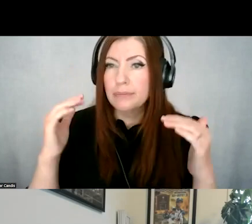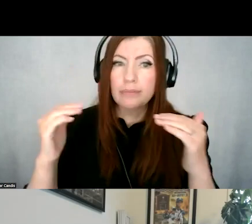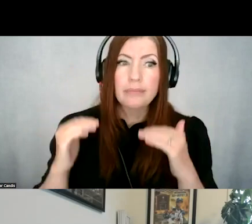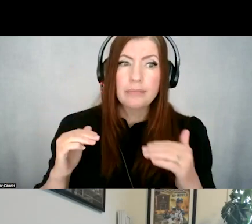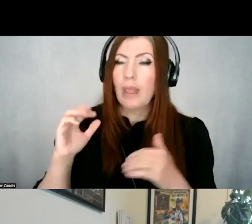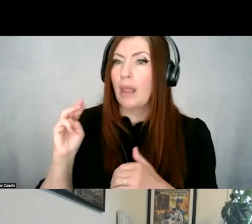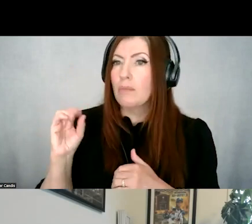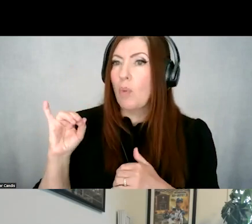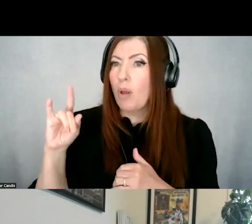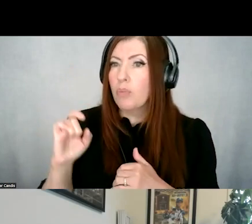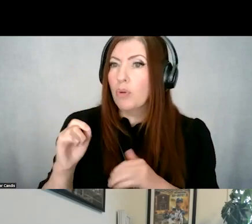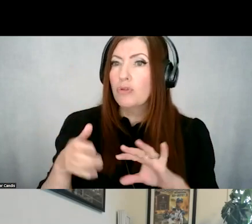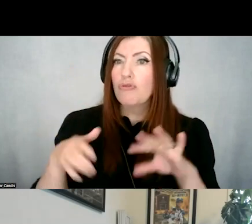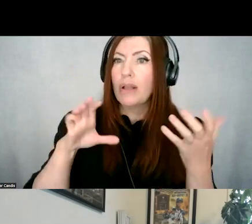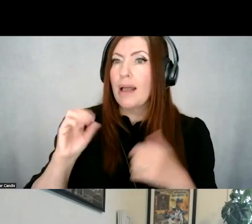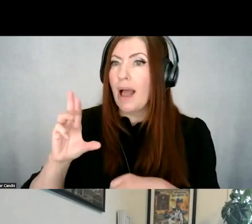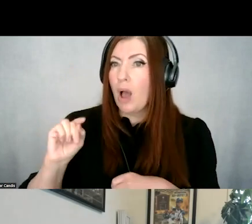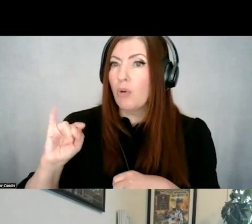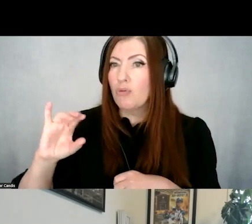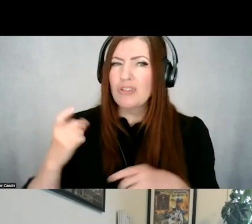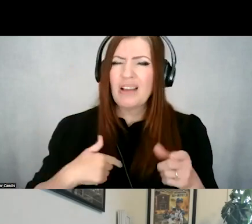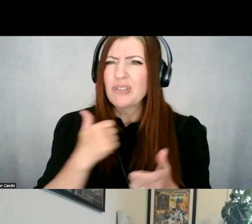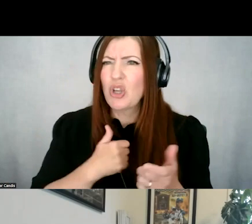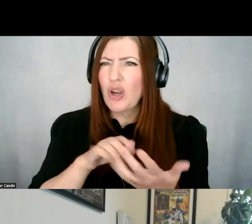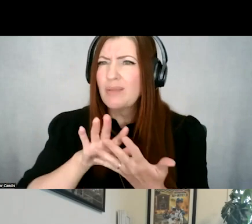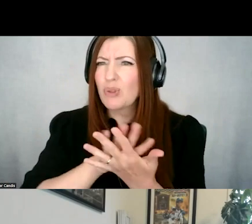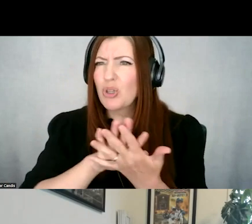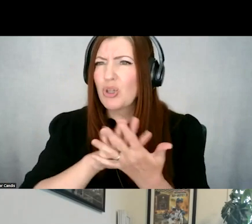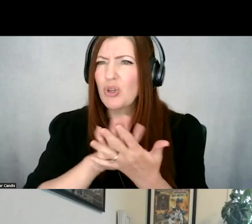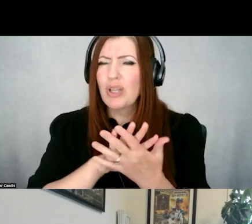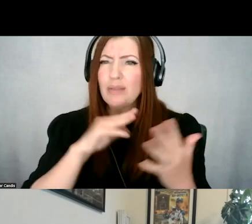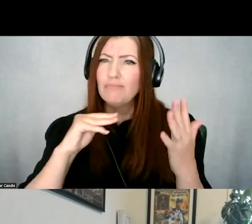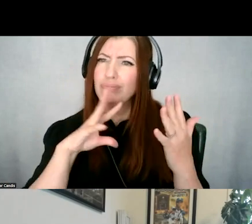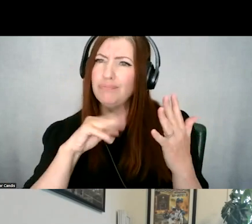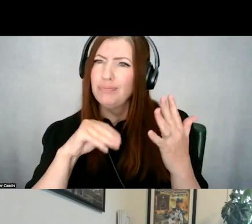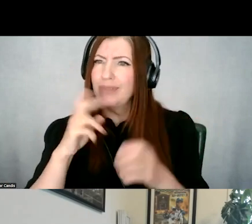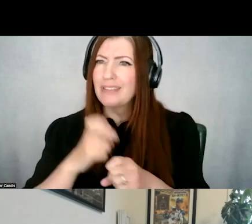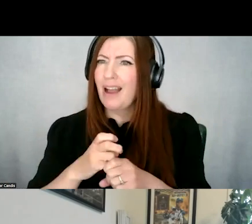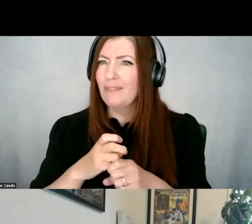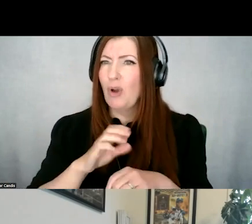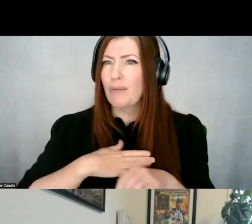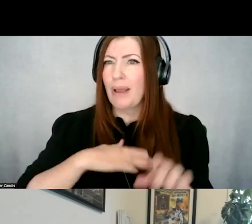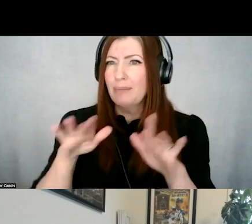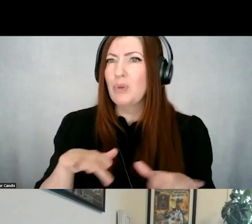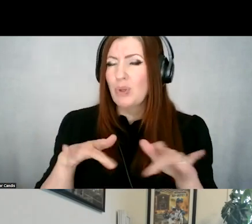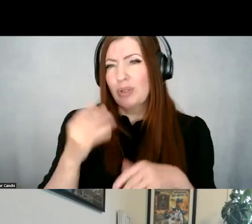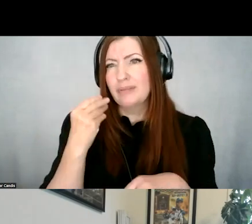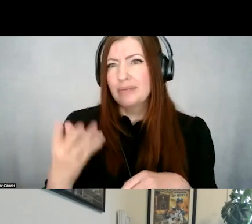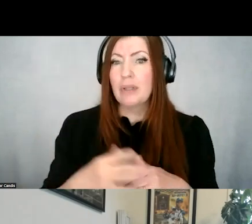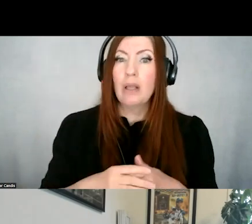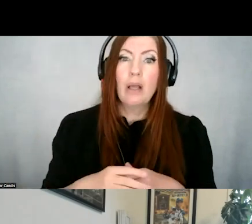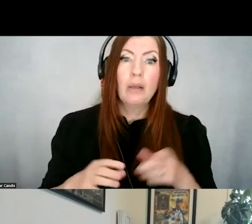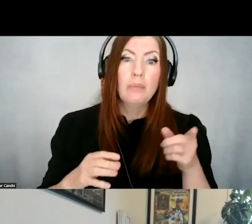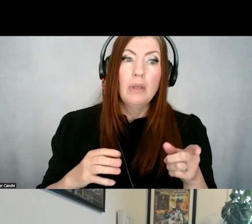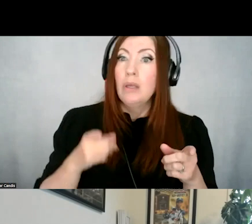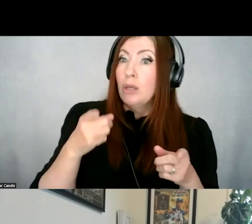crisis outreach. I apologize if it's a little bit blurry. The screenshots were difficult to do on my computer. And